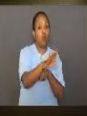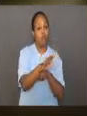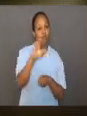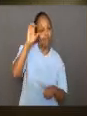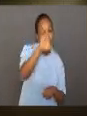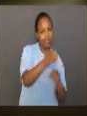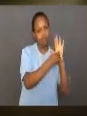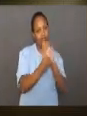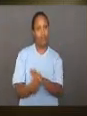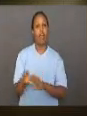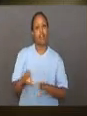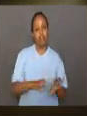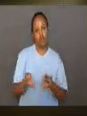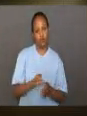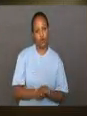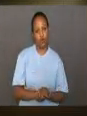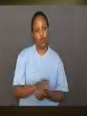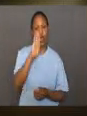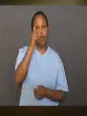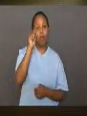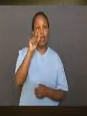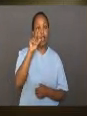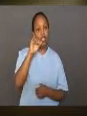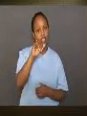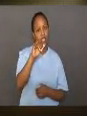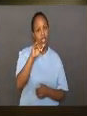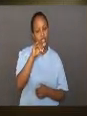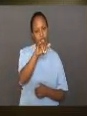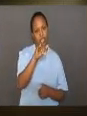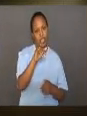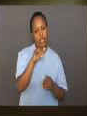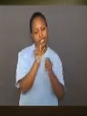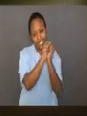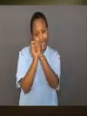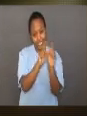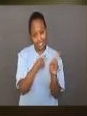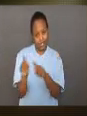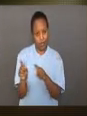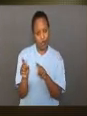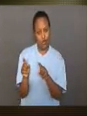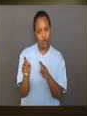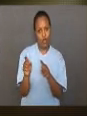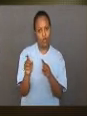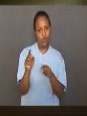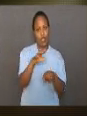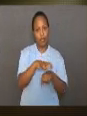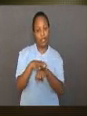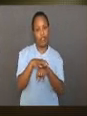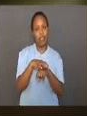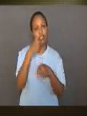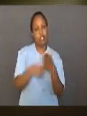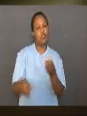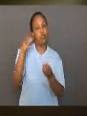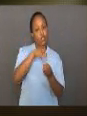to suppress the peasants. The Bale peasant struggle was caused by an increase in